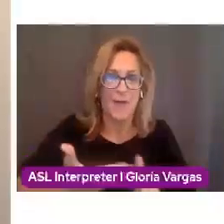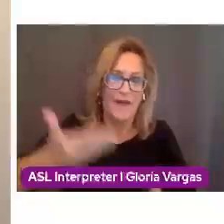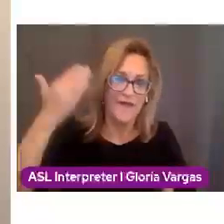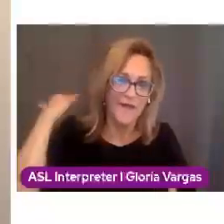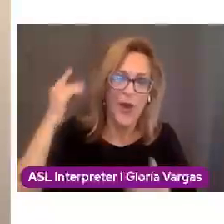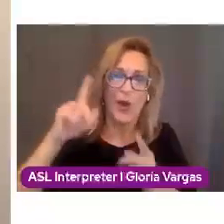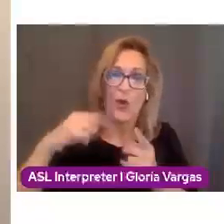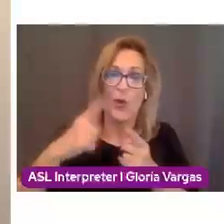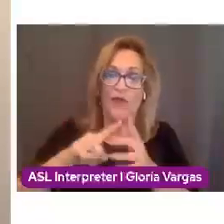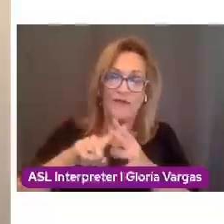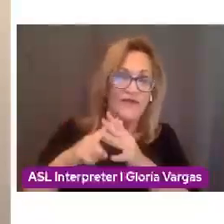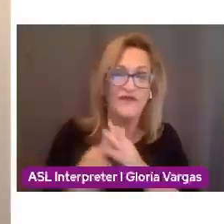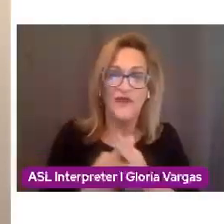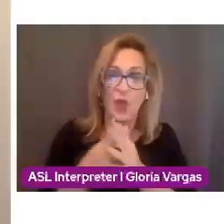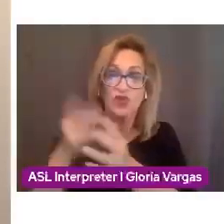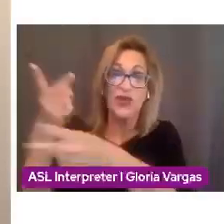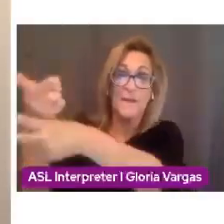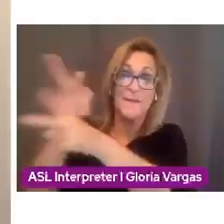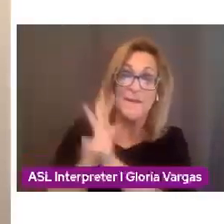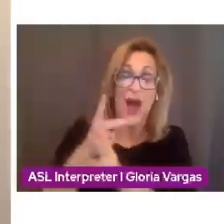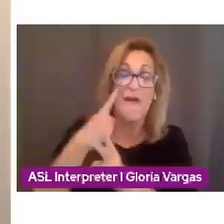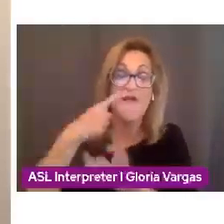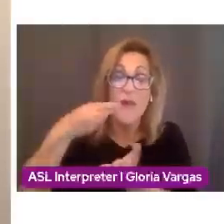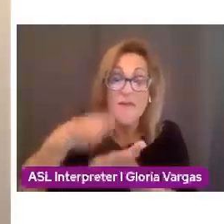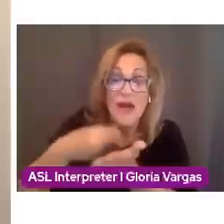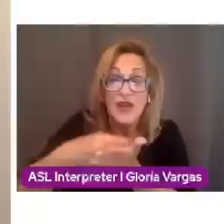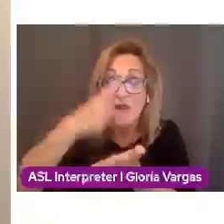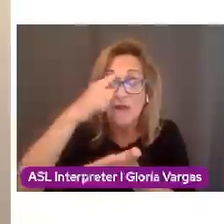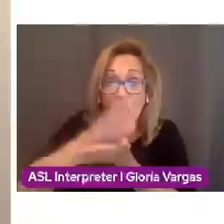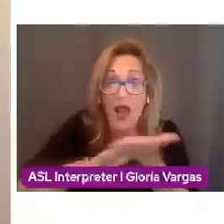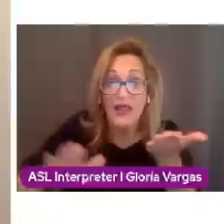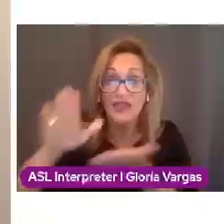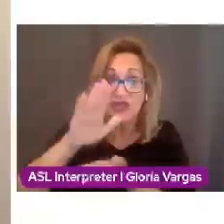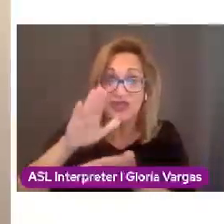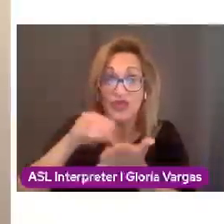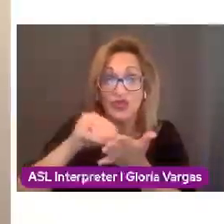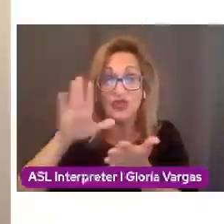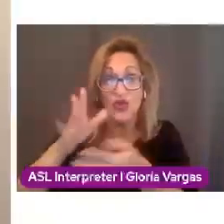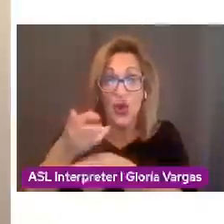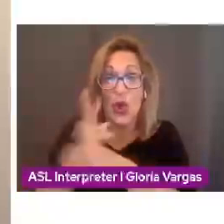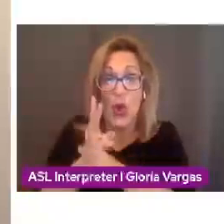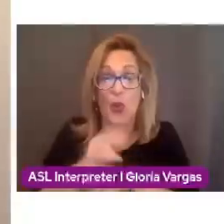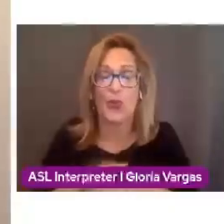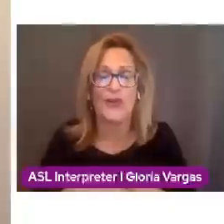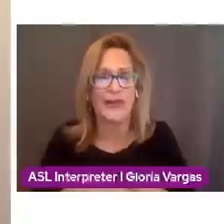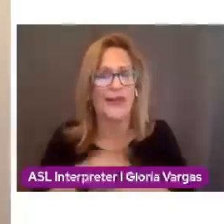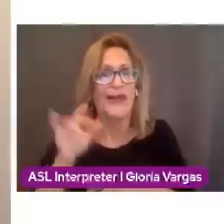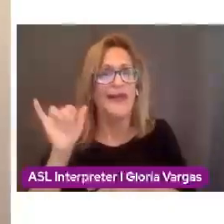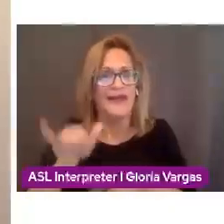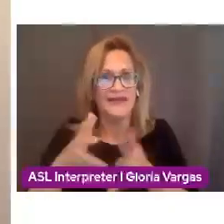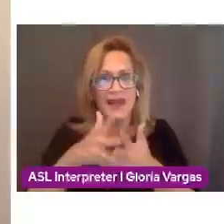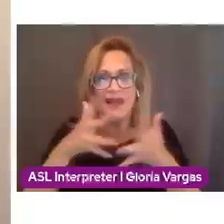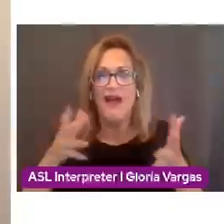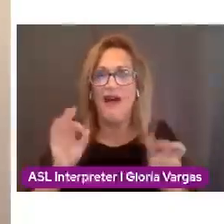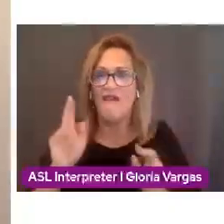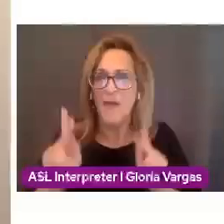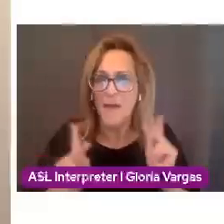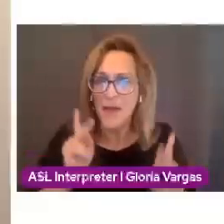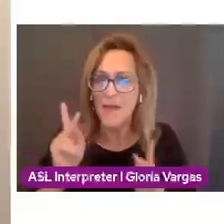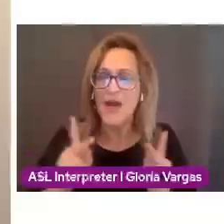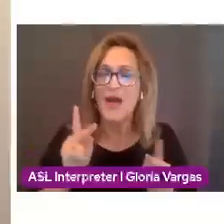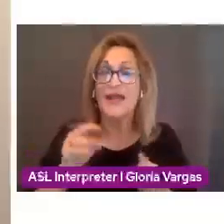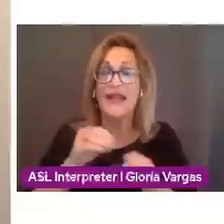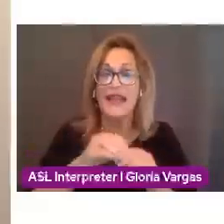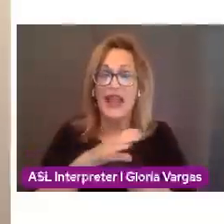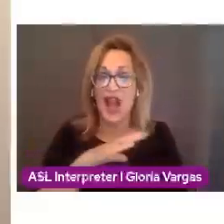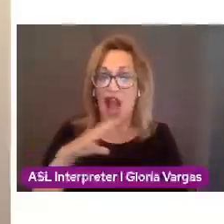first borrowed against their student loans. This is a generational issue. A lot of people in